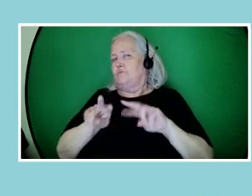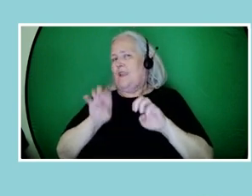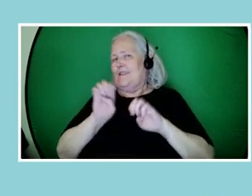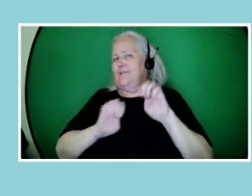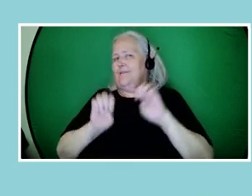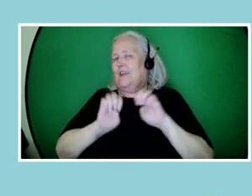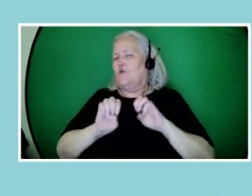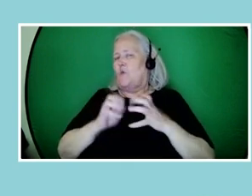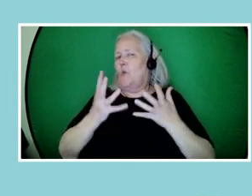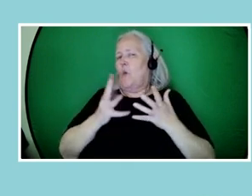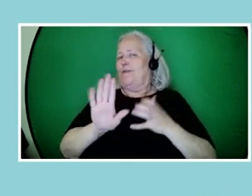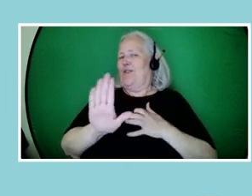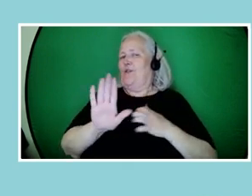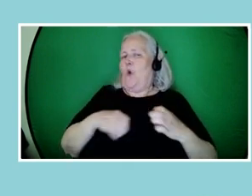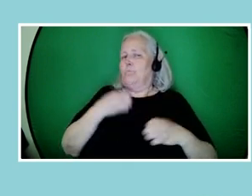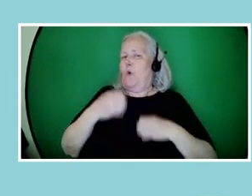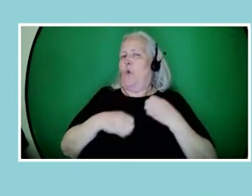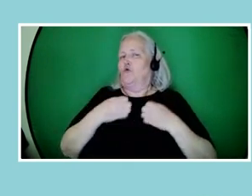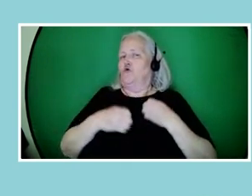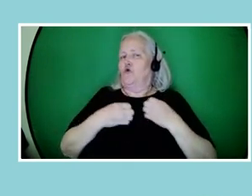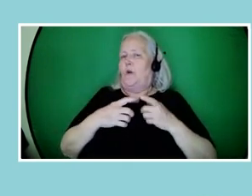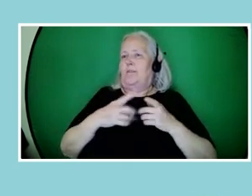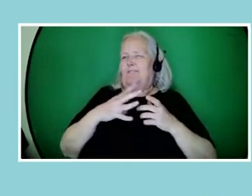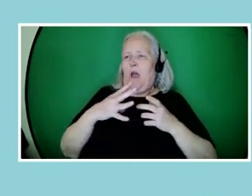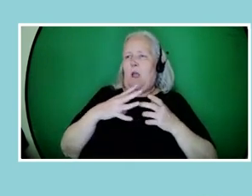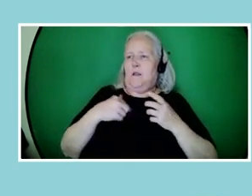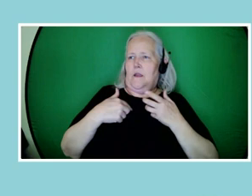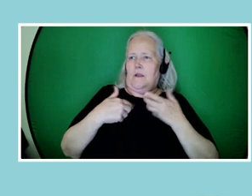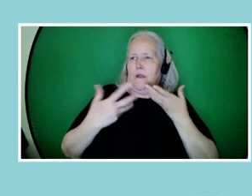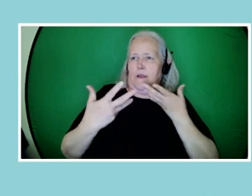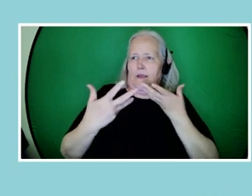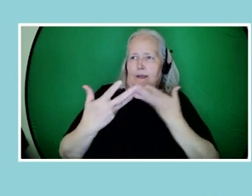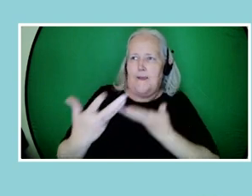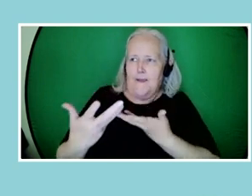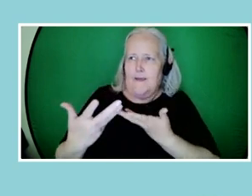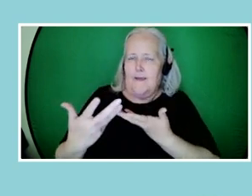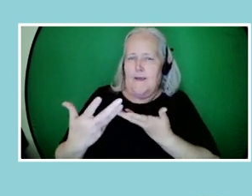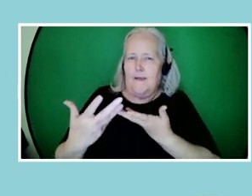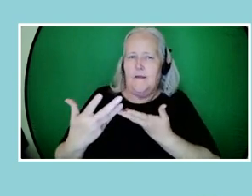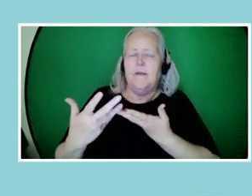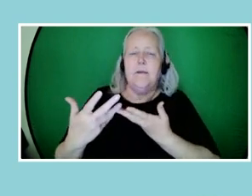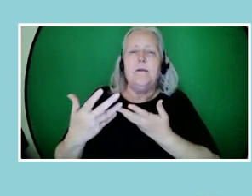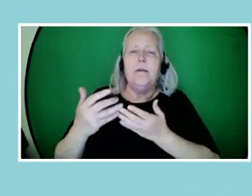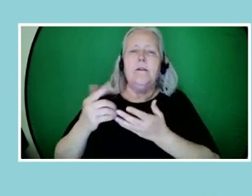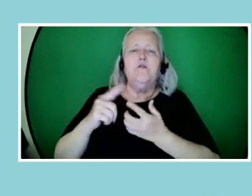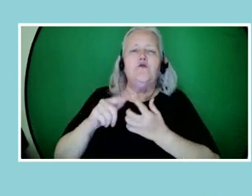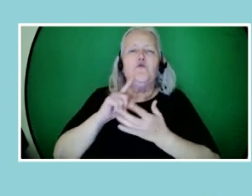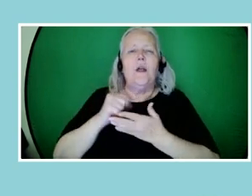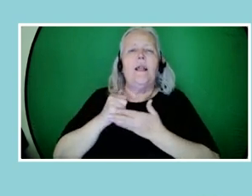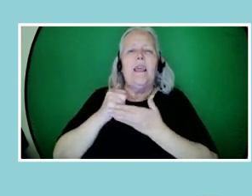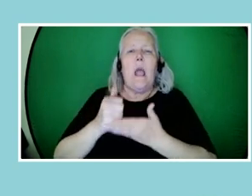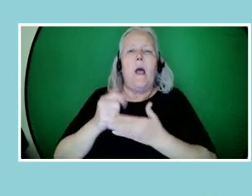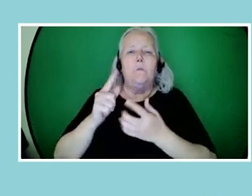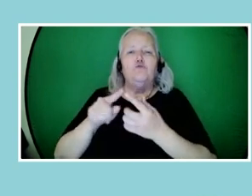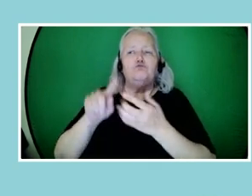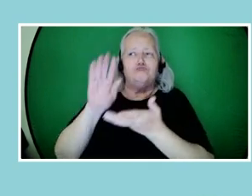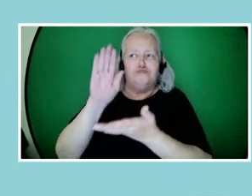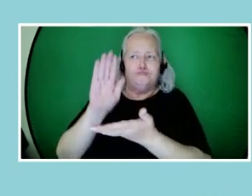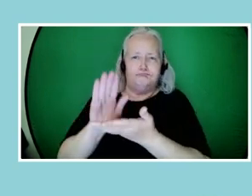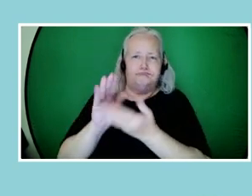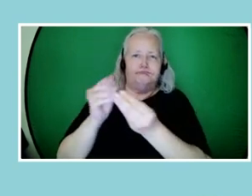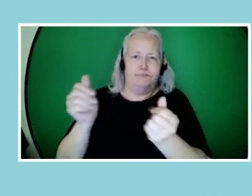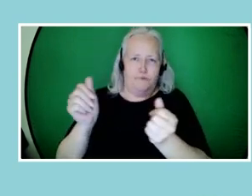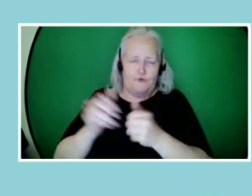emotional state and then to meet them in a place that helps diffuse that. So if somebody